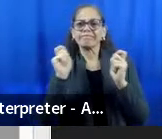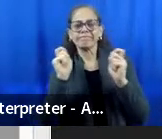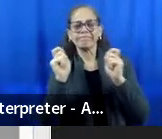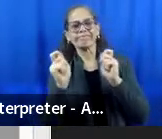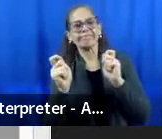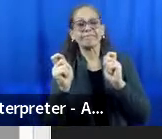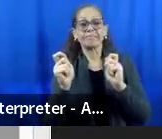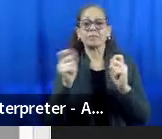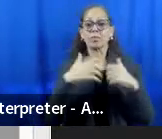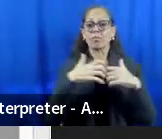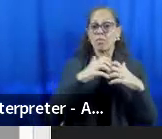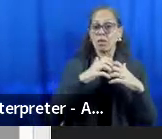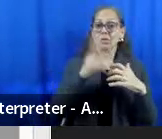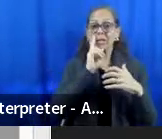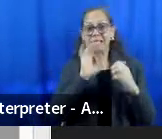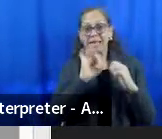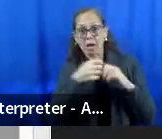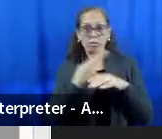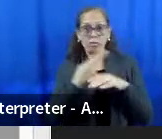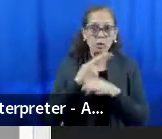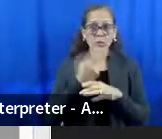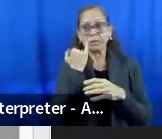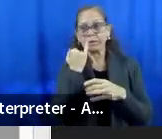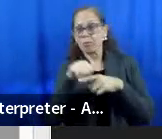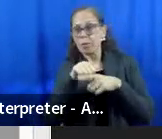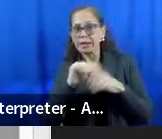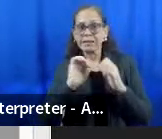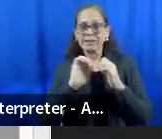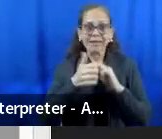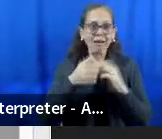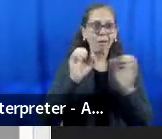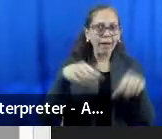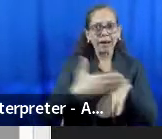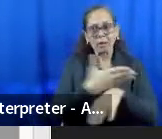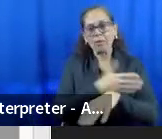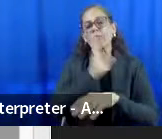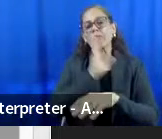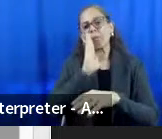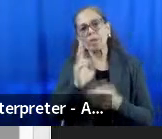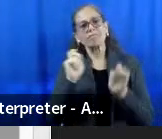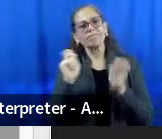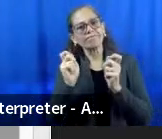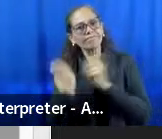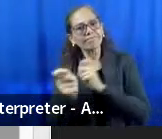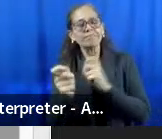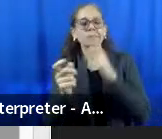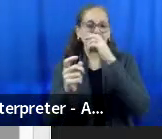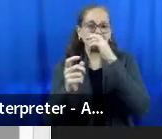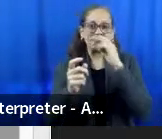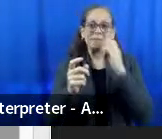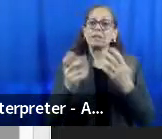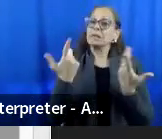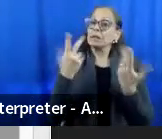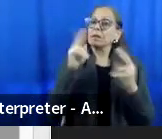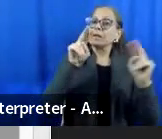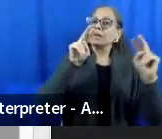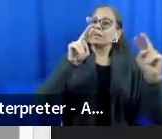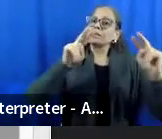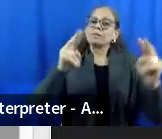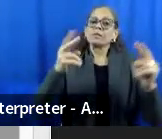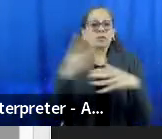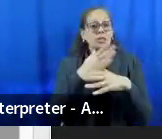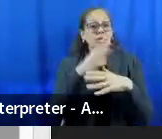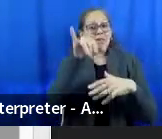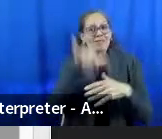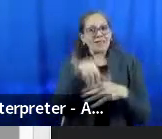after it's launched and we see how it's being used in practice and how it can be improved. So with that, we look forward to sharing the draft of